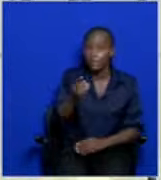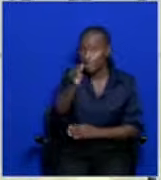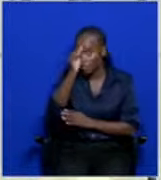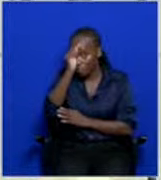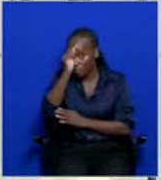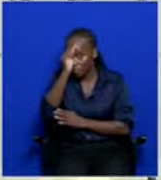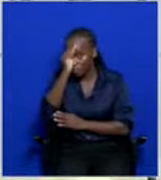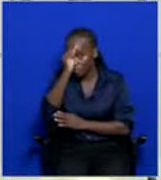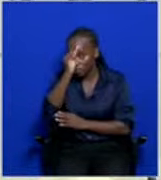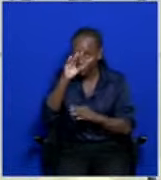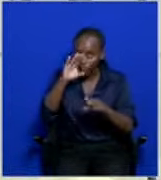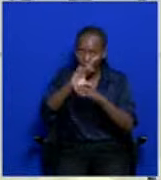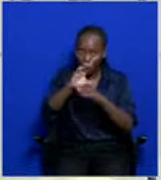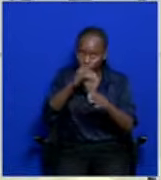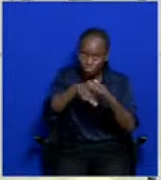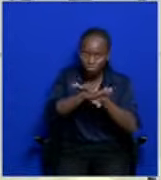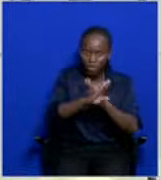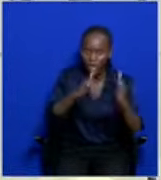unlawful,